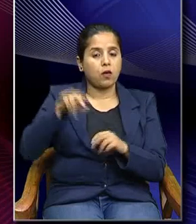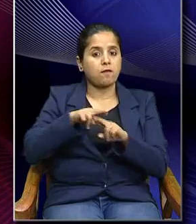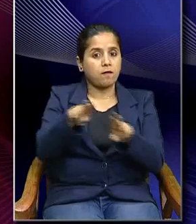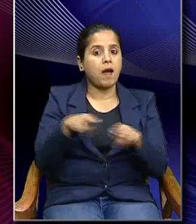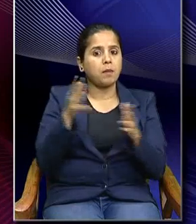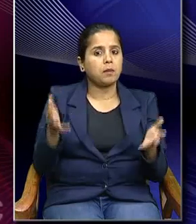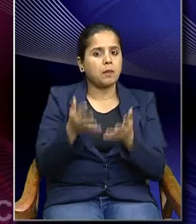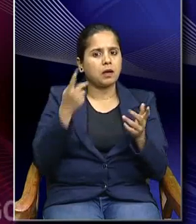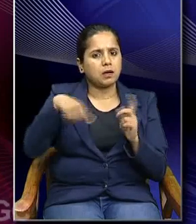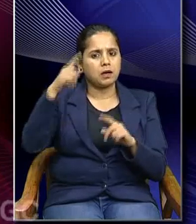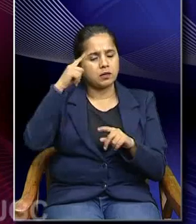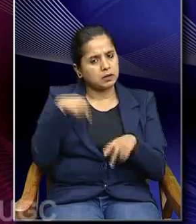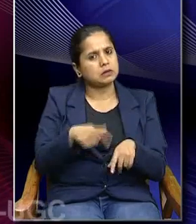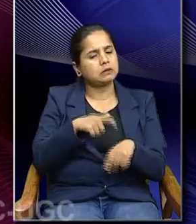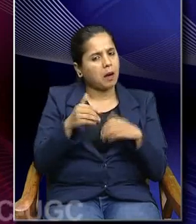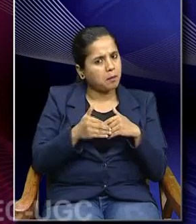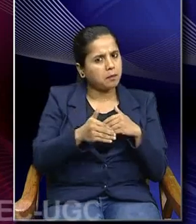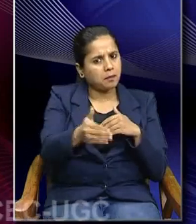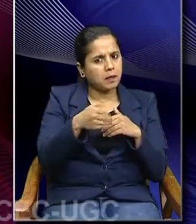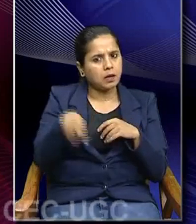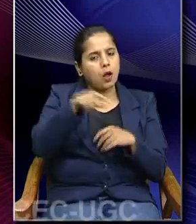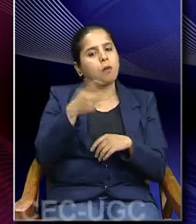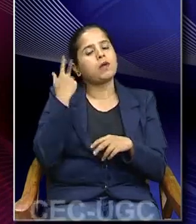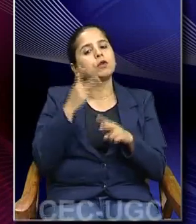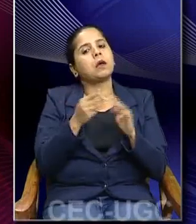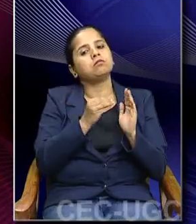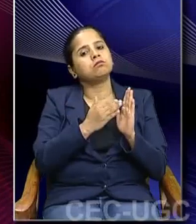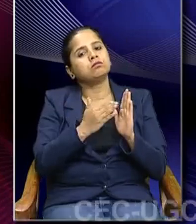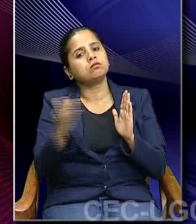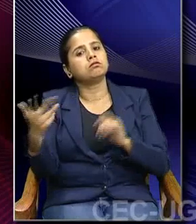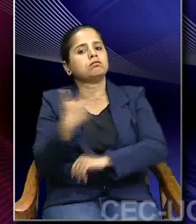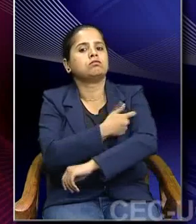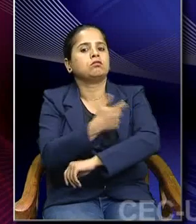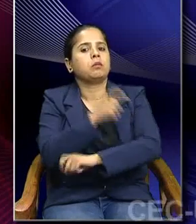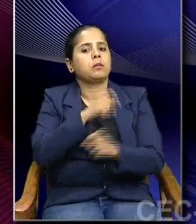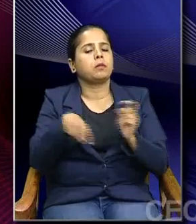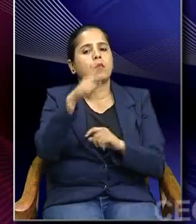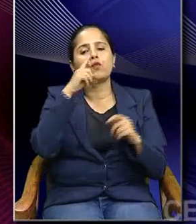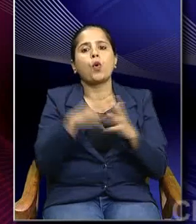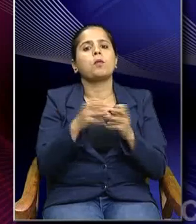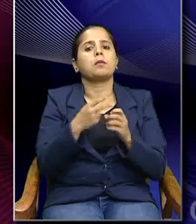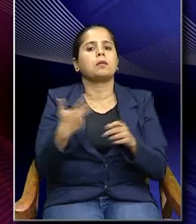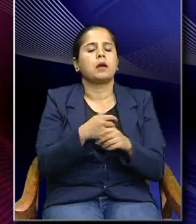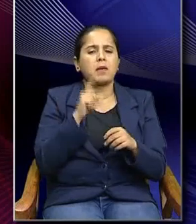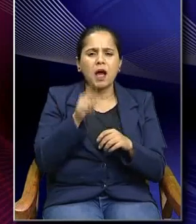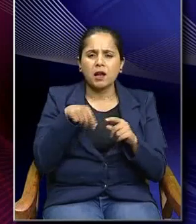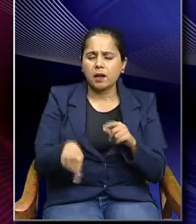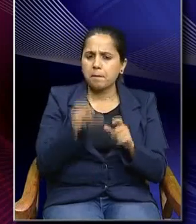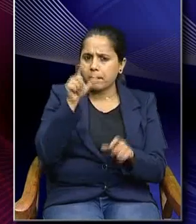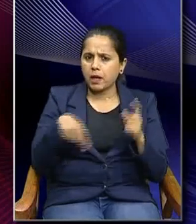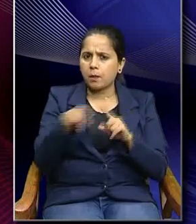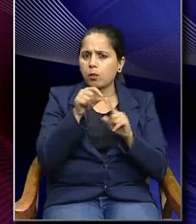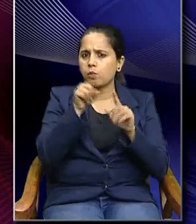restored with continued emphasis on sterilization. Now what is very important is the population policies